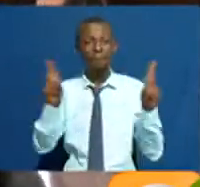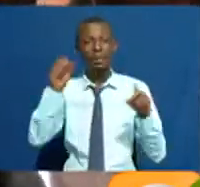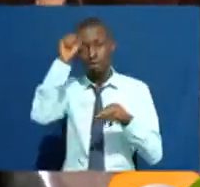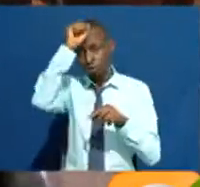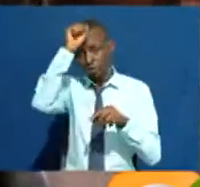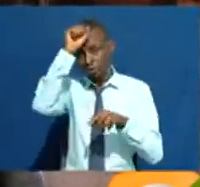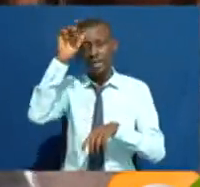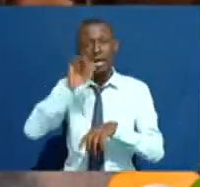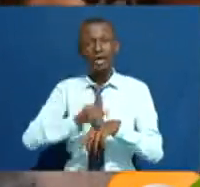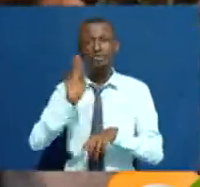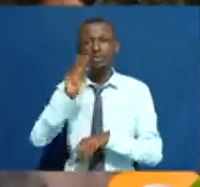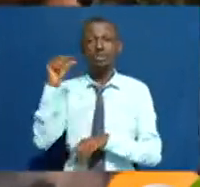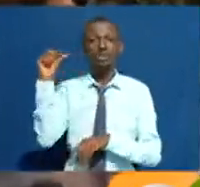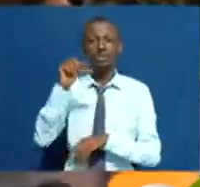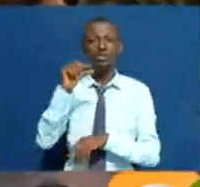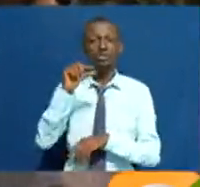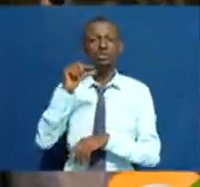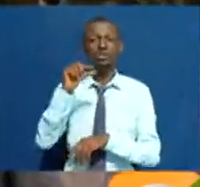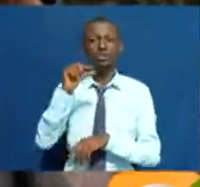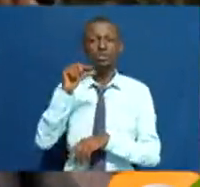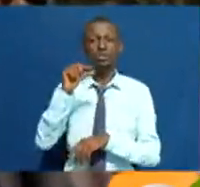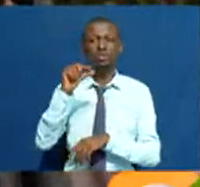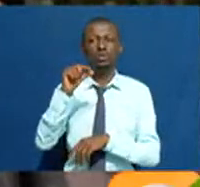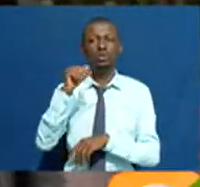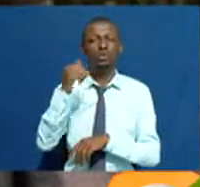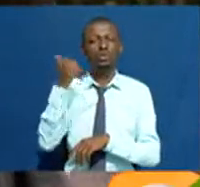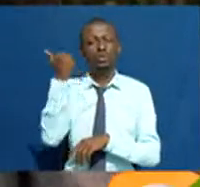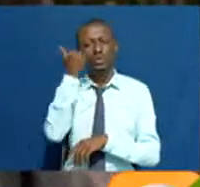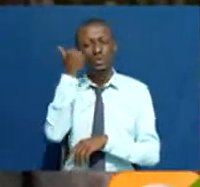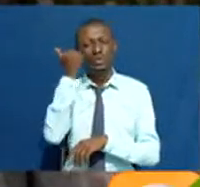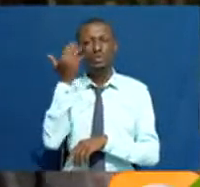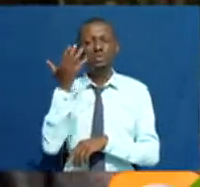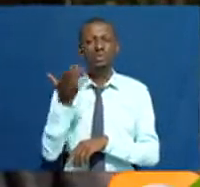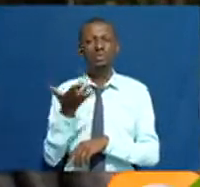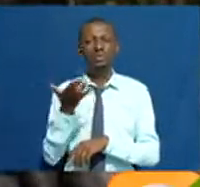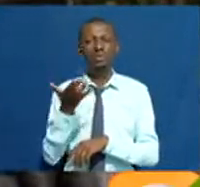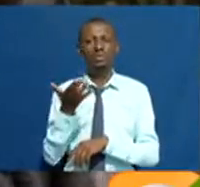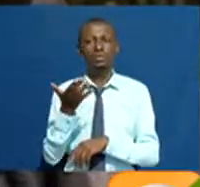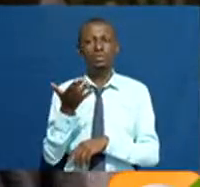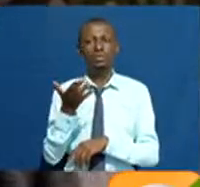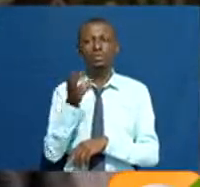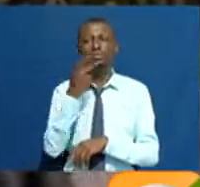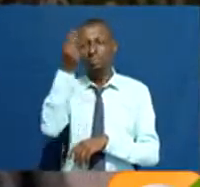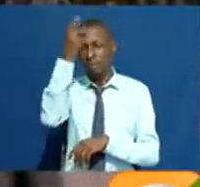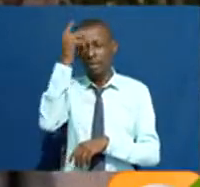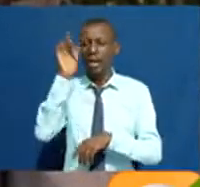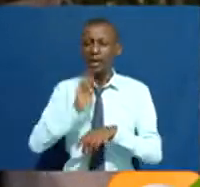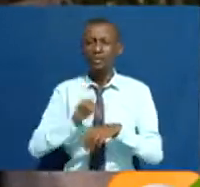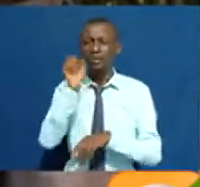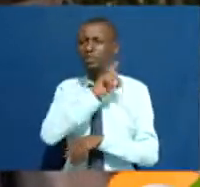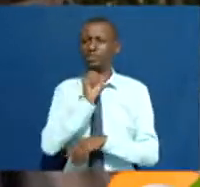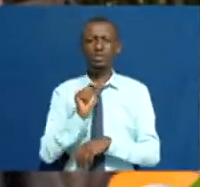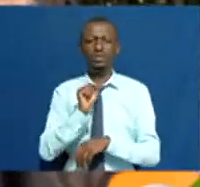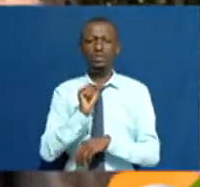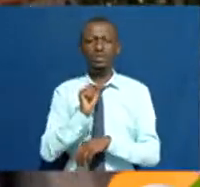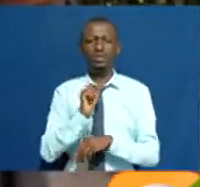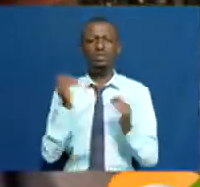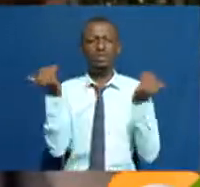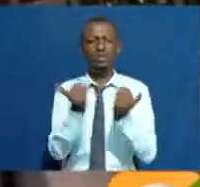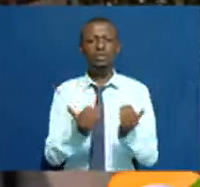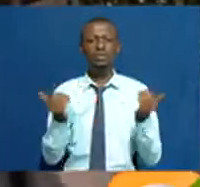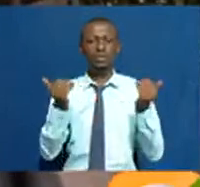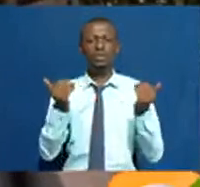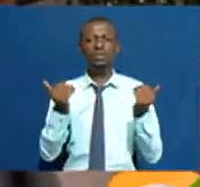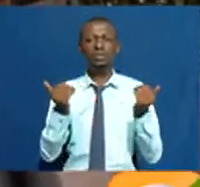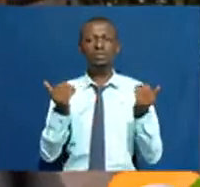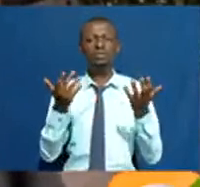imekamata Uasin Gishu. Na ukonjwa iko na hospitali, watu nalala, wasasi hii yote inalala kwa hospitali. Na watoto naenda streets, sauri ya